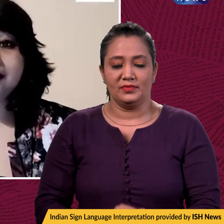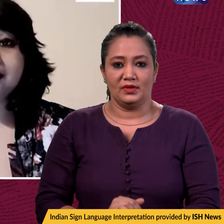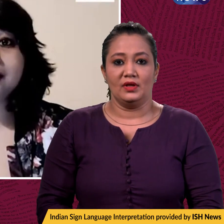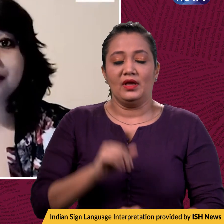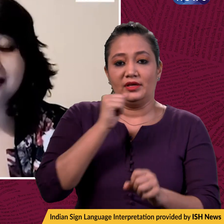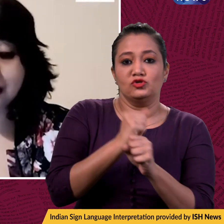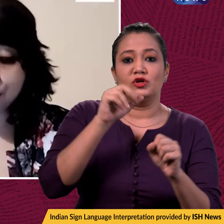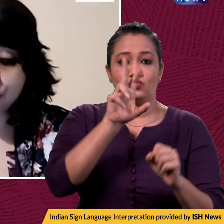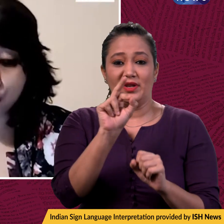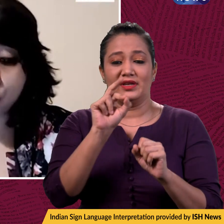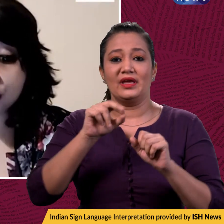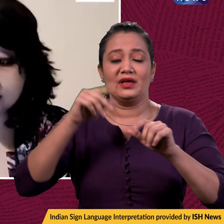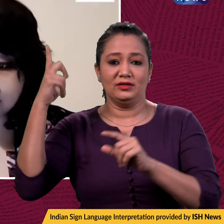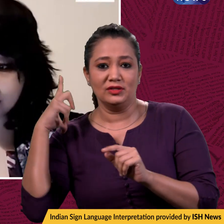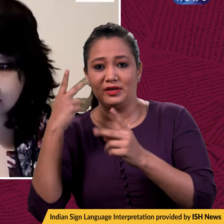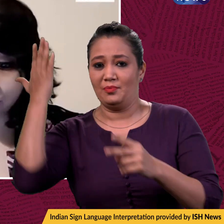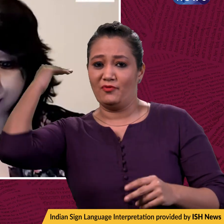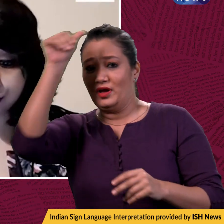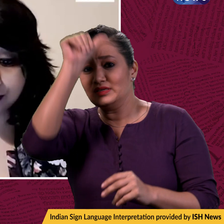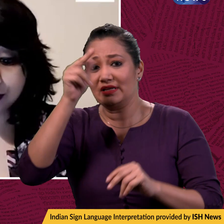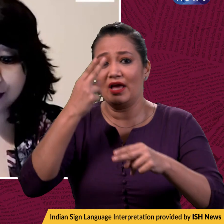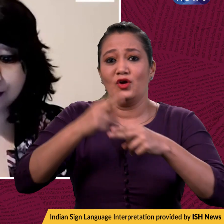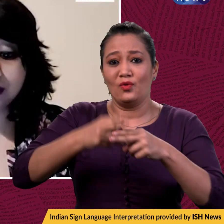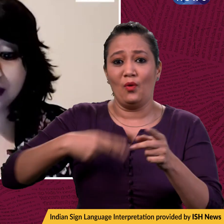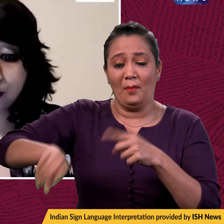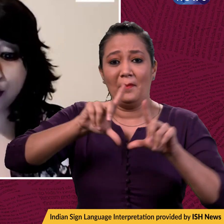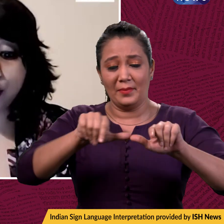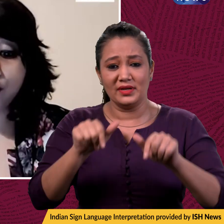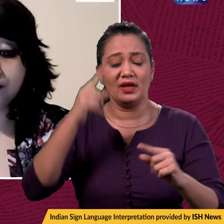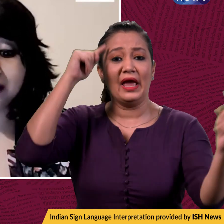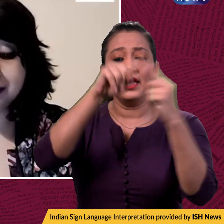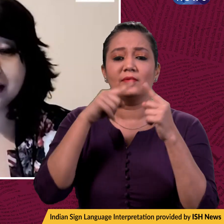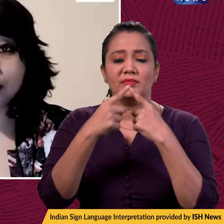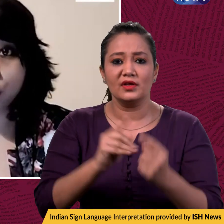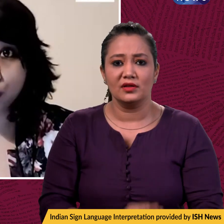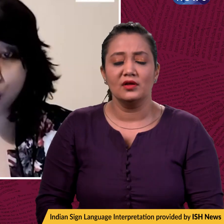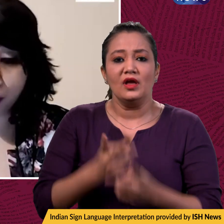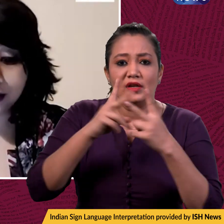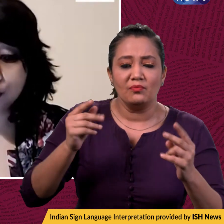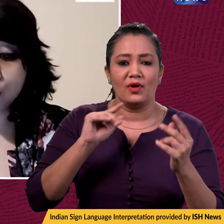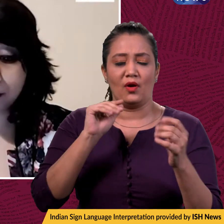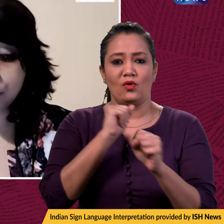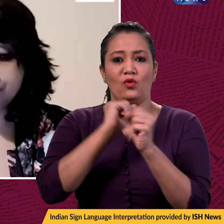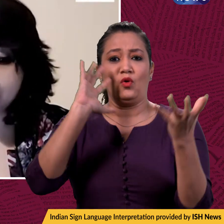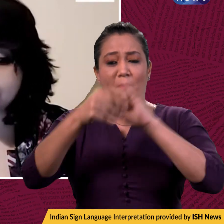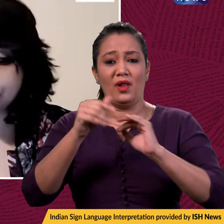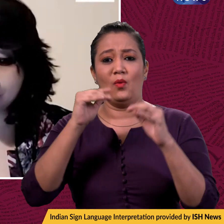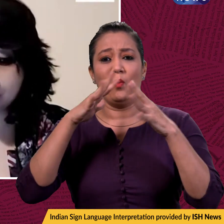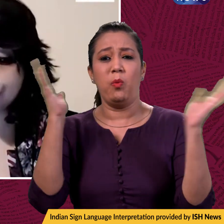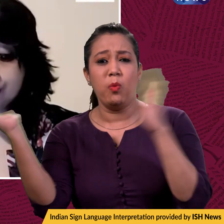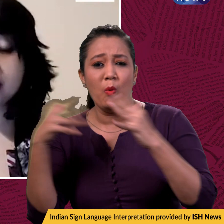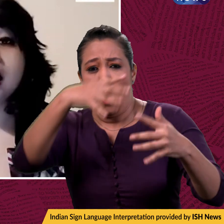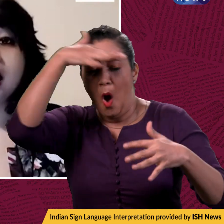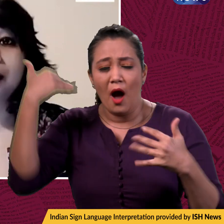G20 leaders in a meeting in Rome on Sunday also committed to the key goal of limiting global warming to 1.5